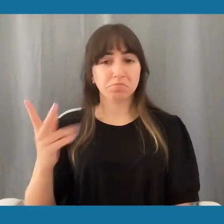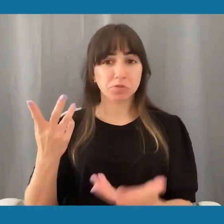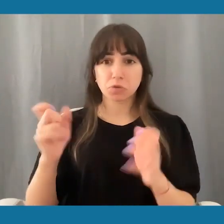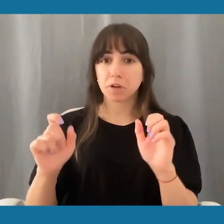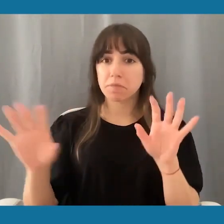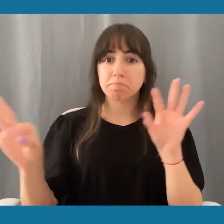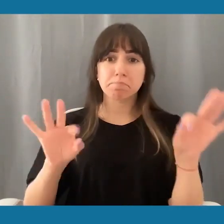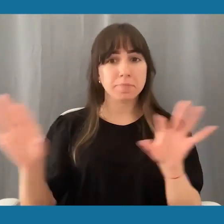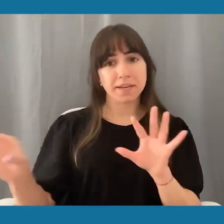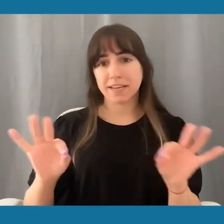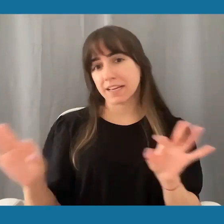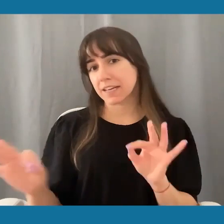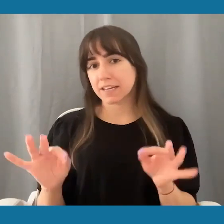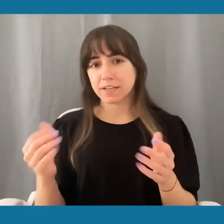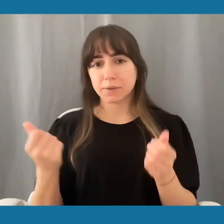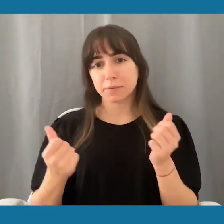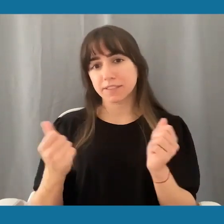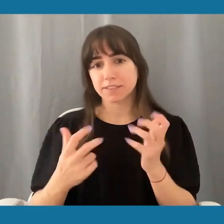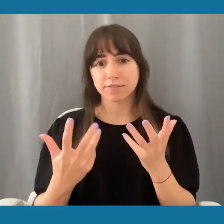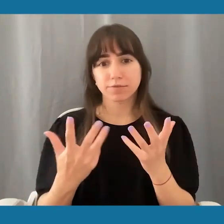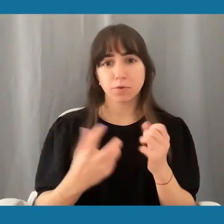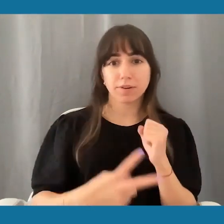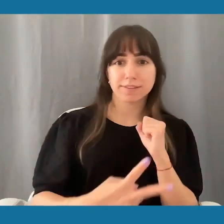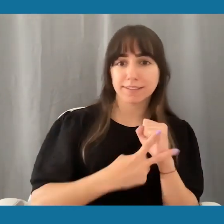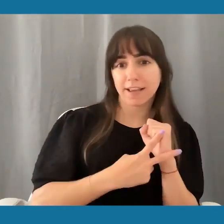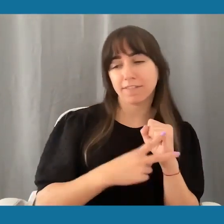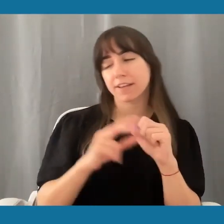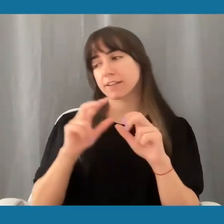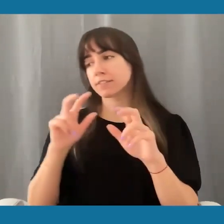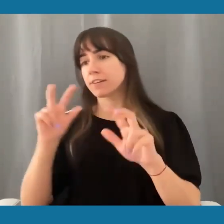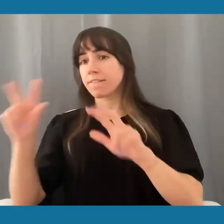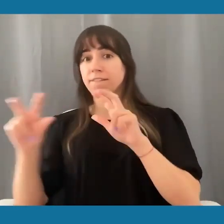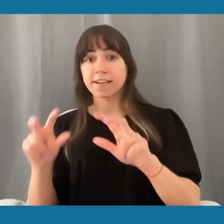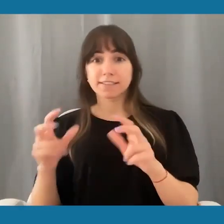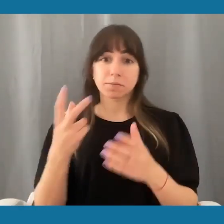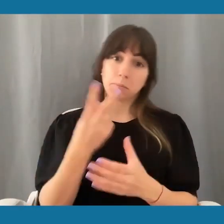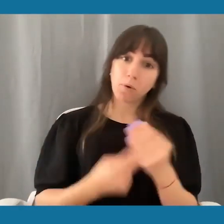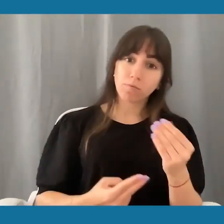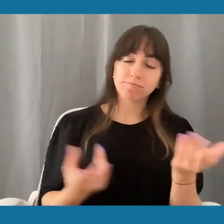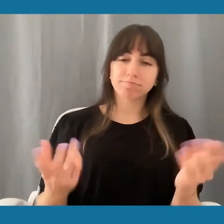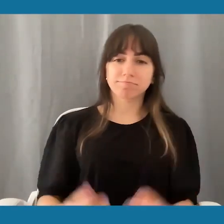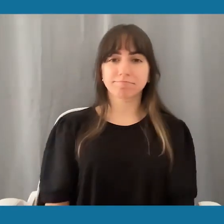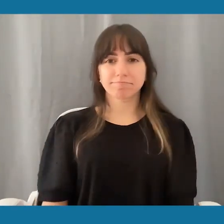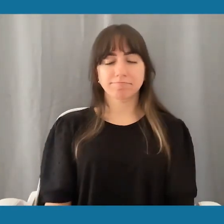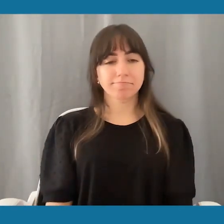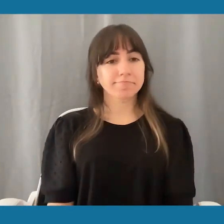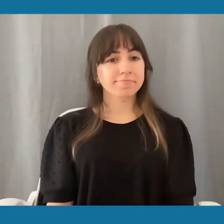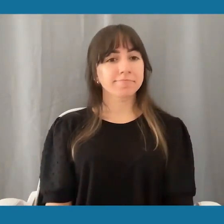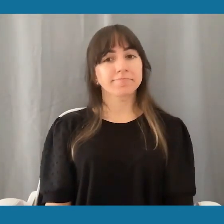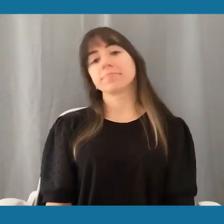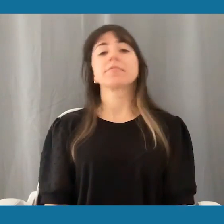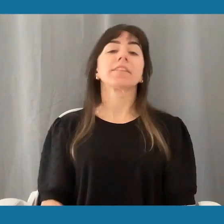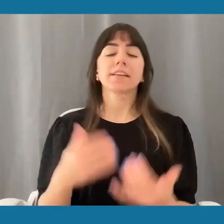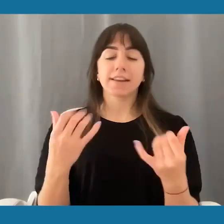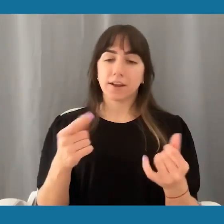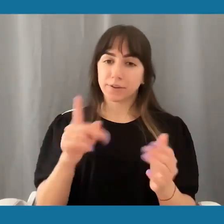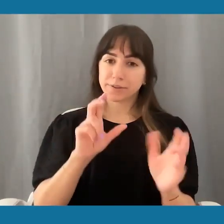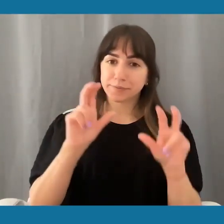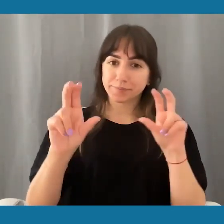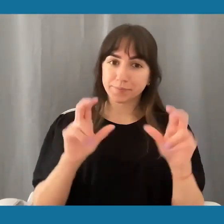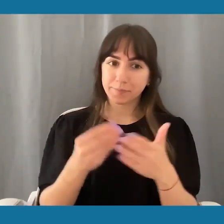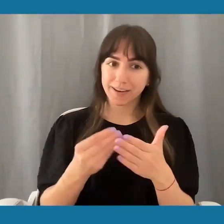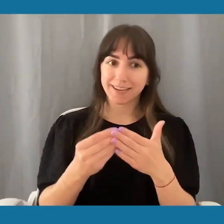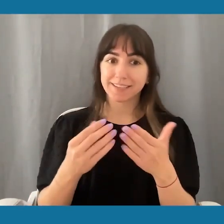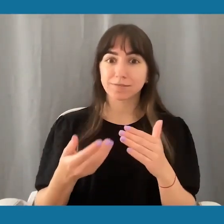that you put money in there and it's growing, how do you get money out and what can you use it for? So the withdrawal process is kind of